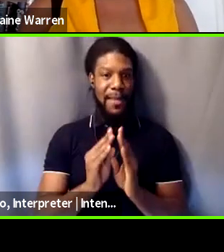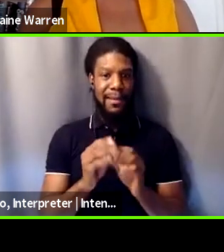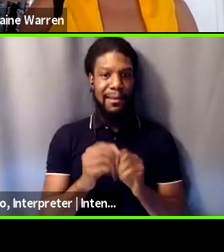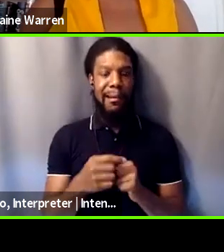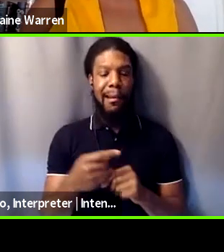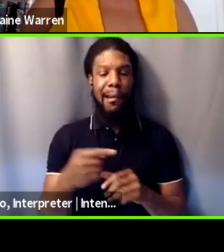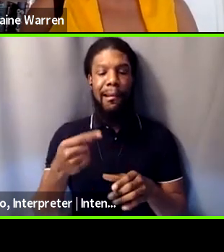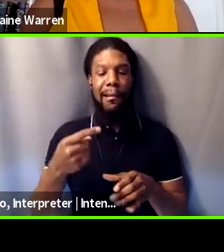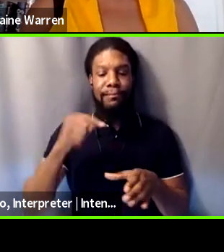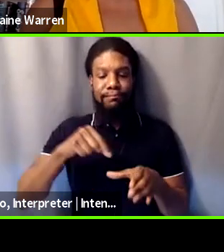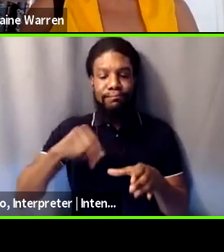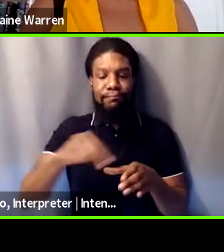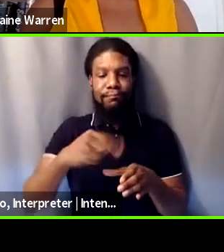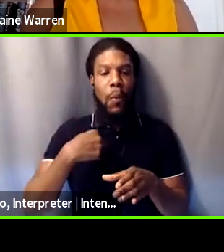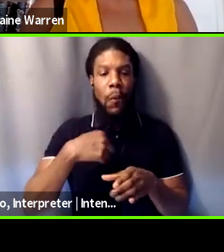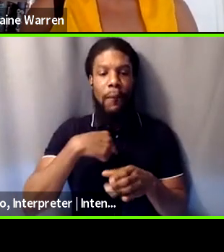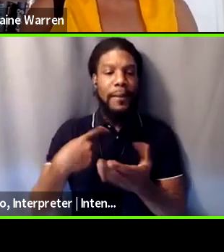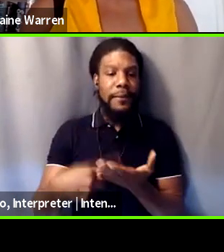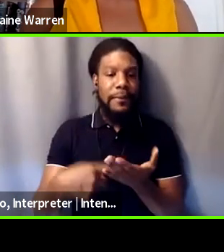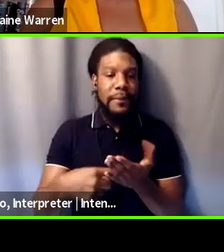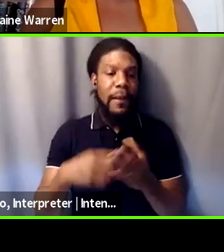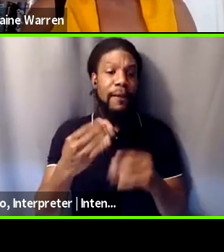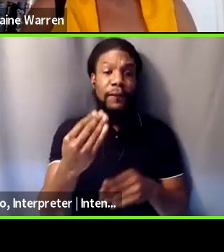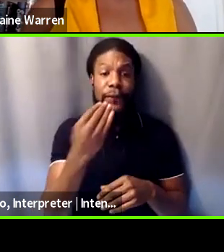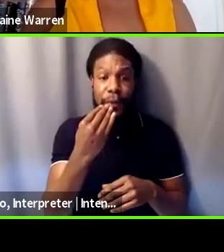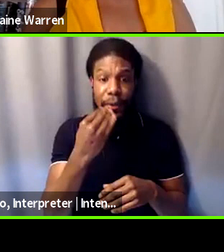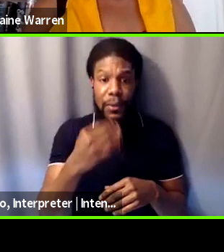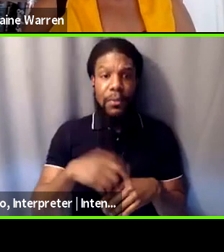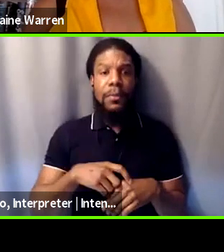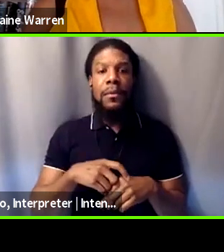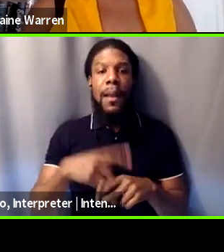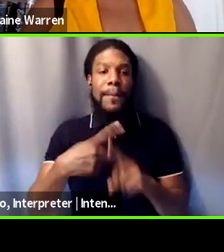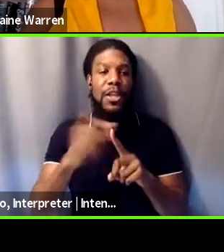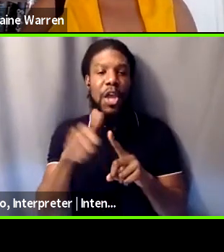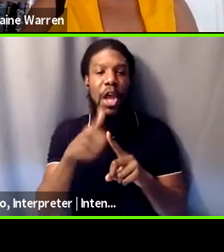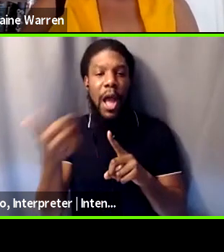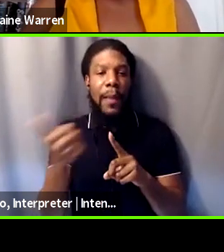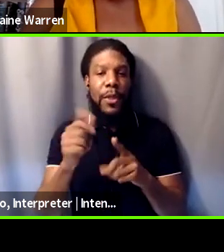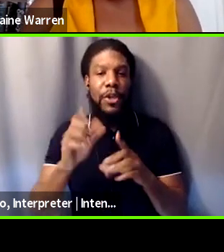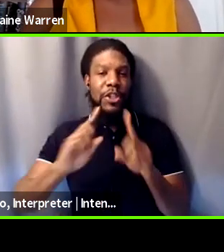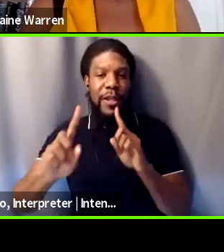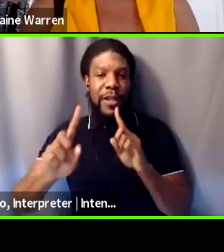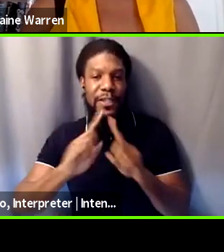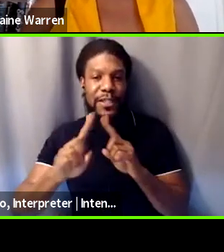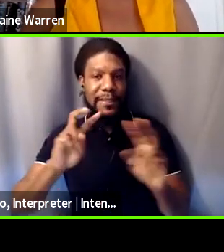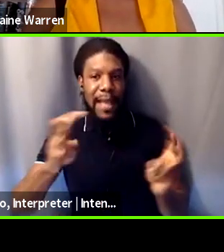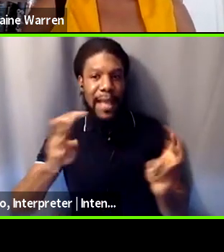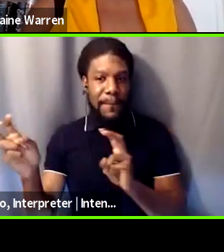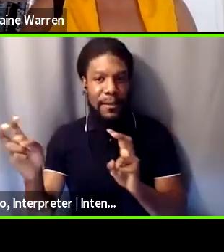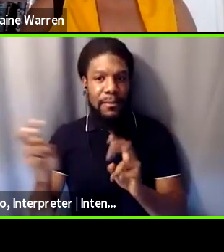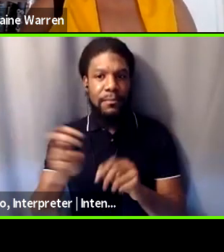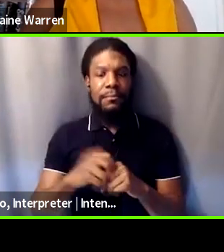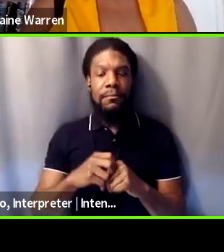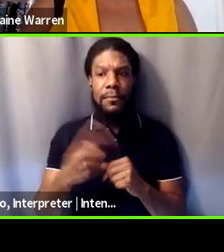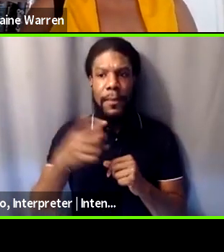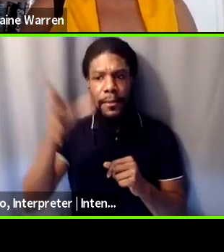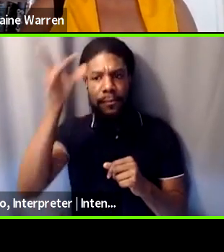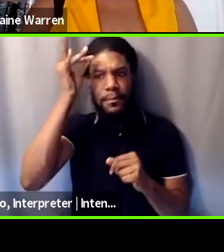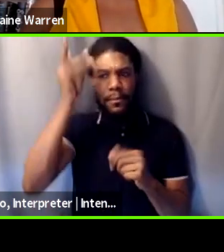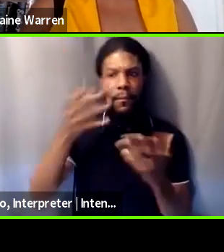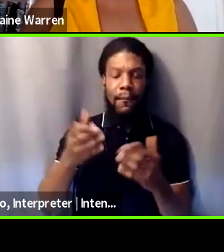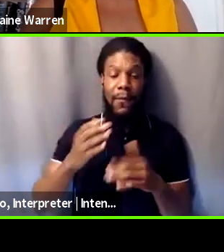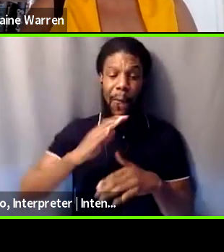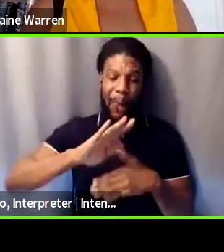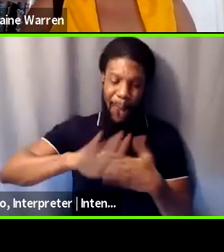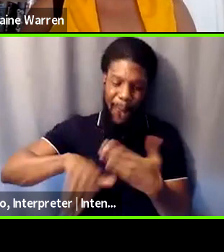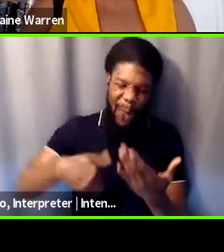talk about food, but what stayed with me from the conversation was all of the Jamaican food that I